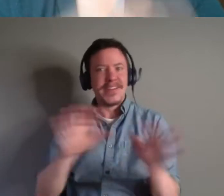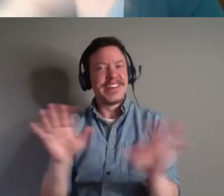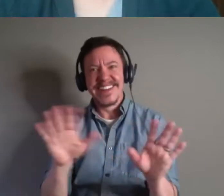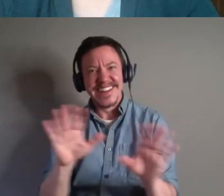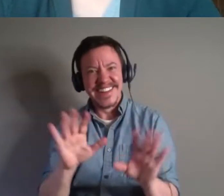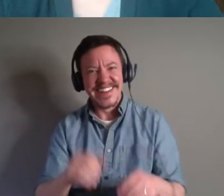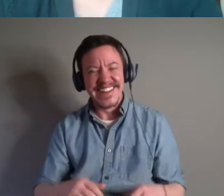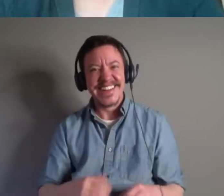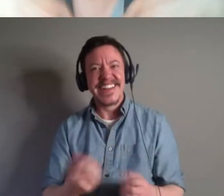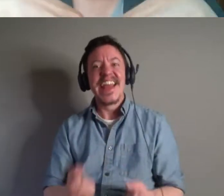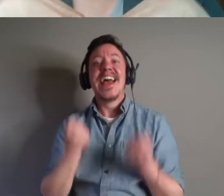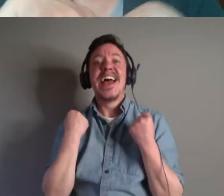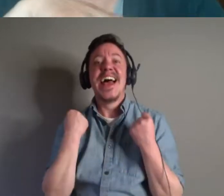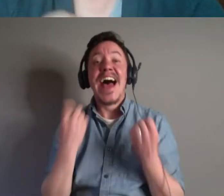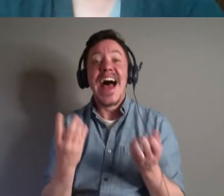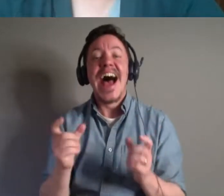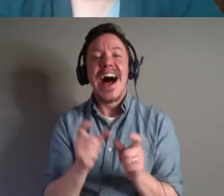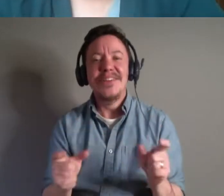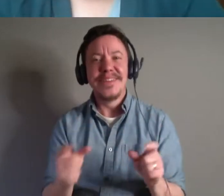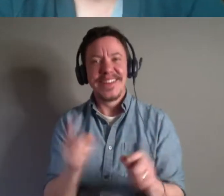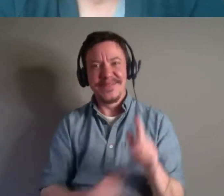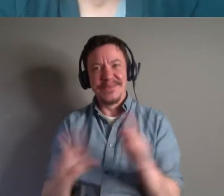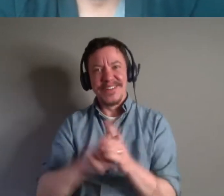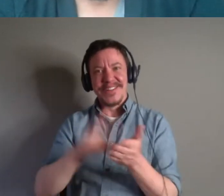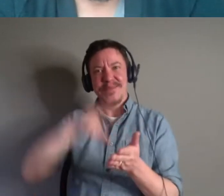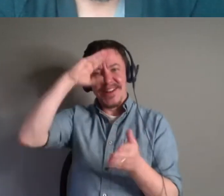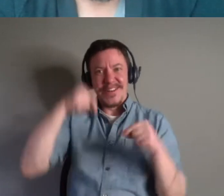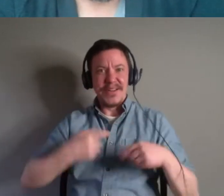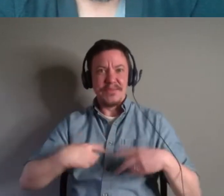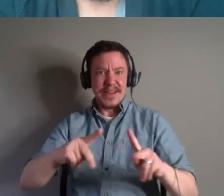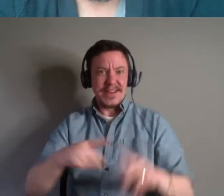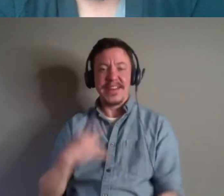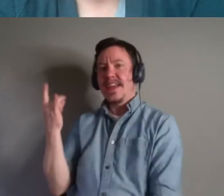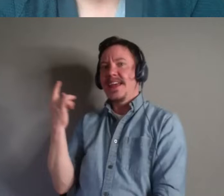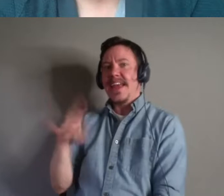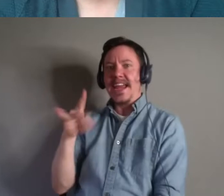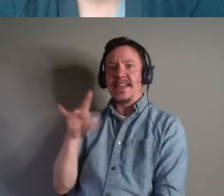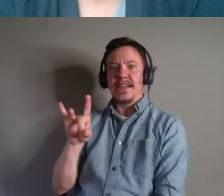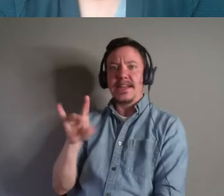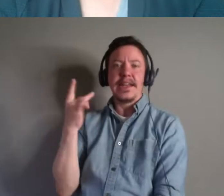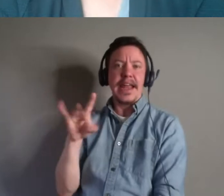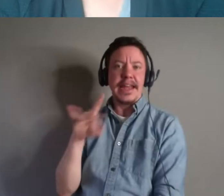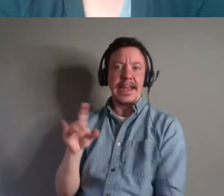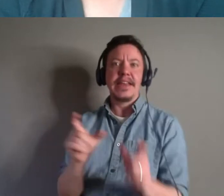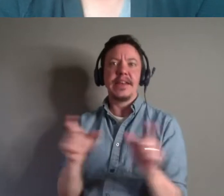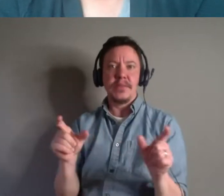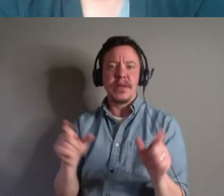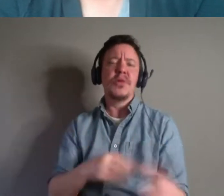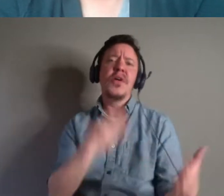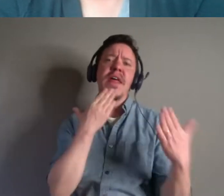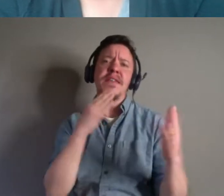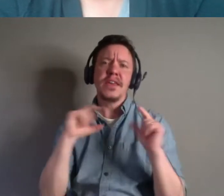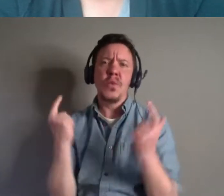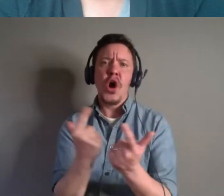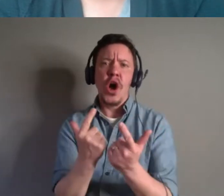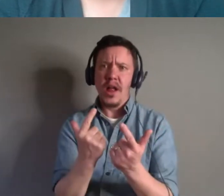How many folks came to learn about the opportunity tonight? We've got 18 people here. Thank you all